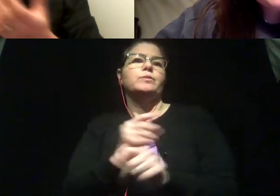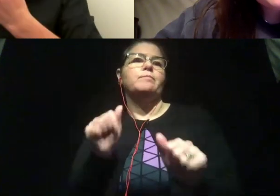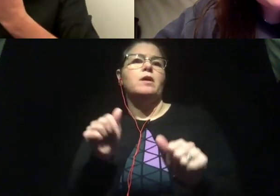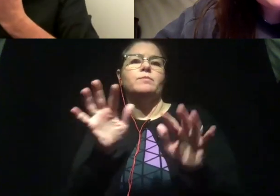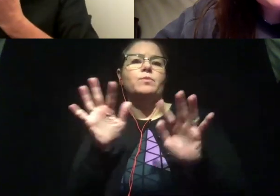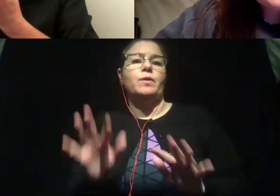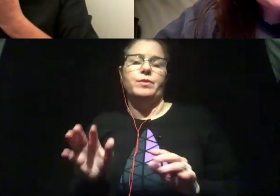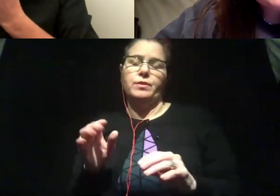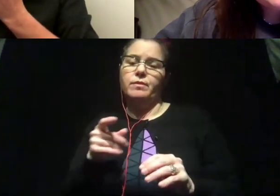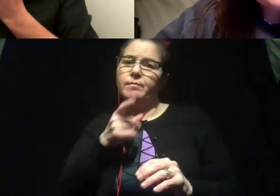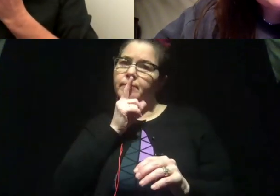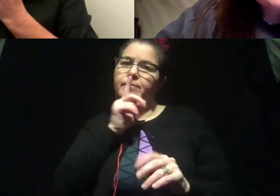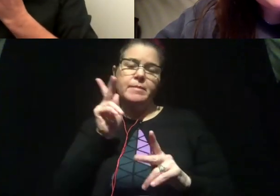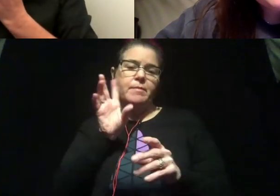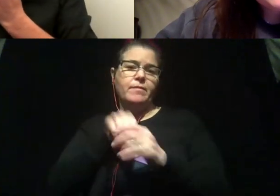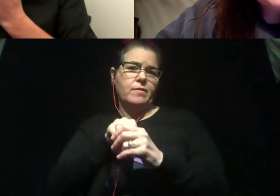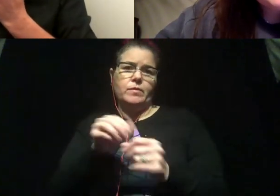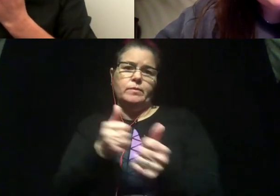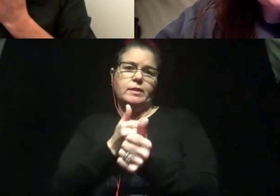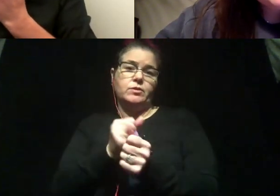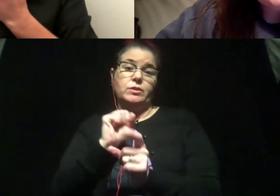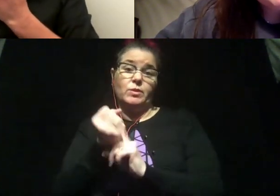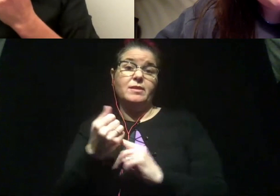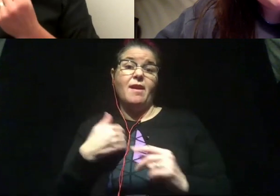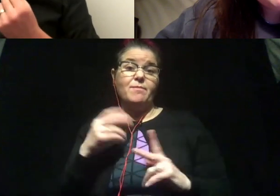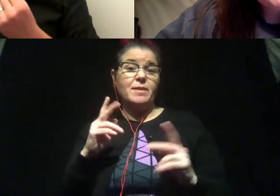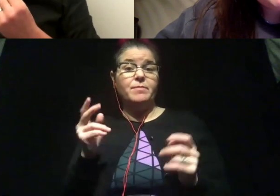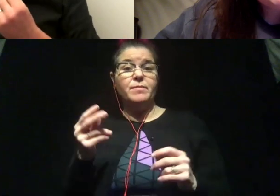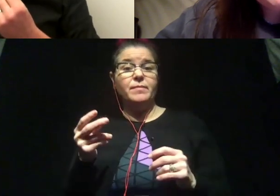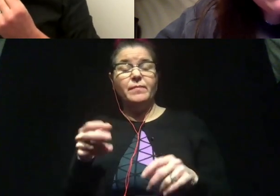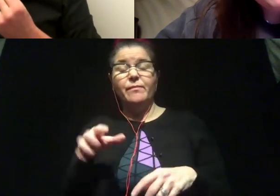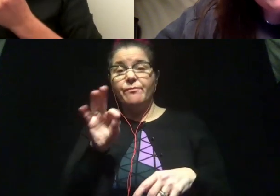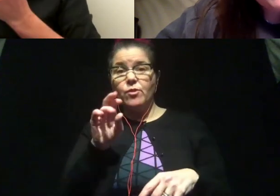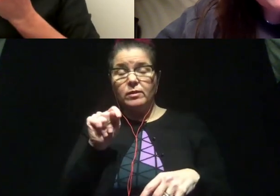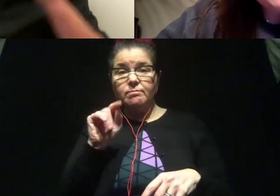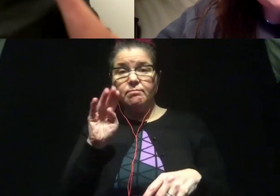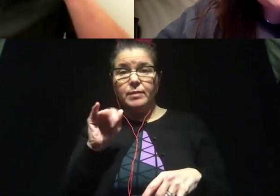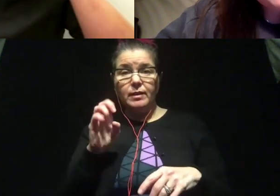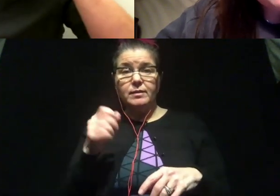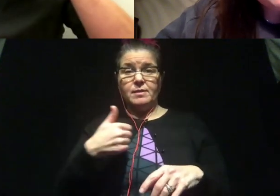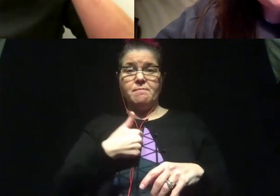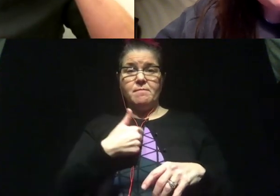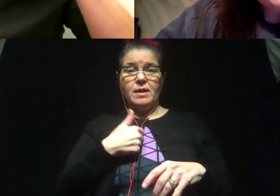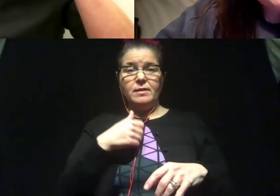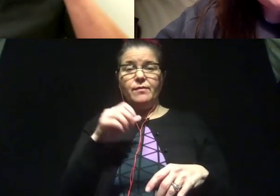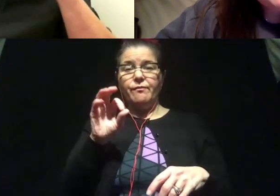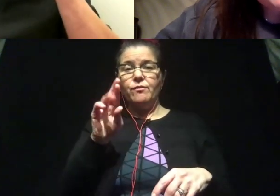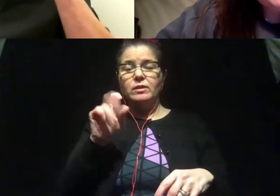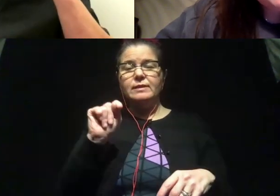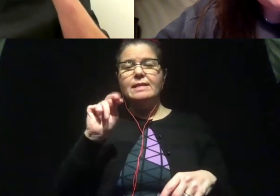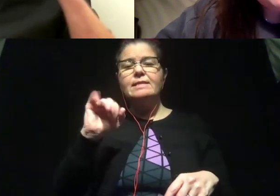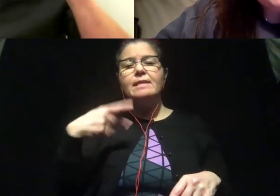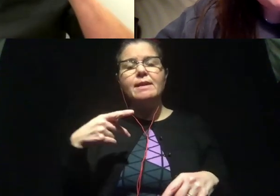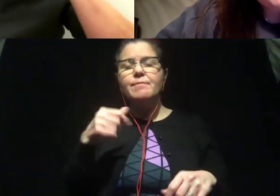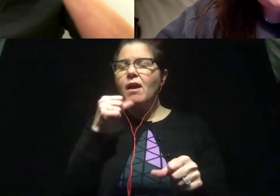keep people from getting into these dangerous situations, because we've had people get frostbite I've gotten frost nip where it's not